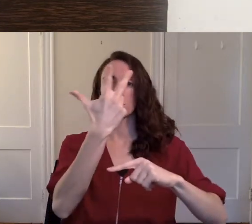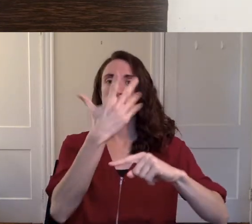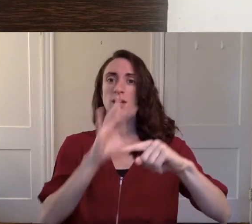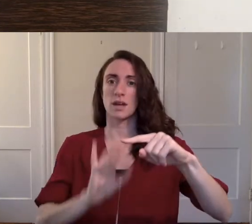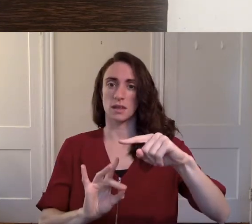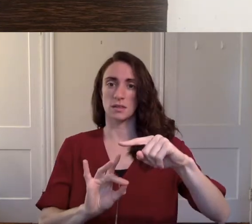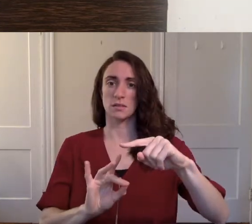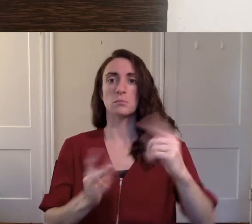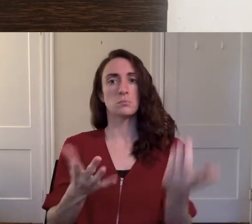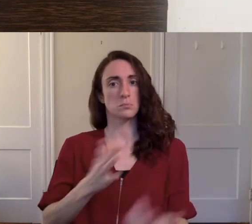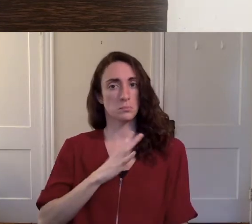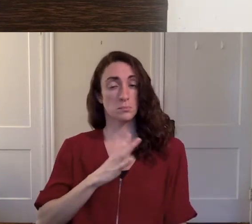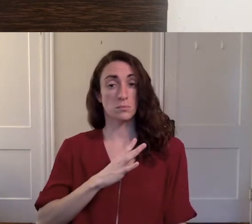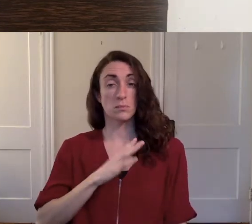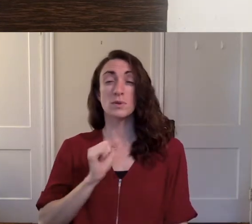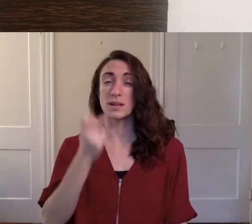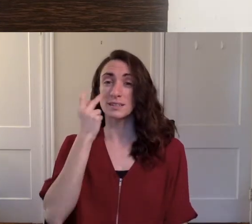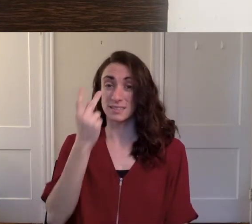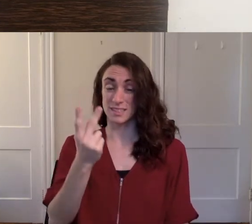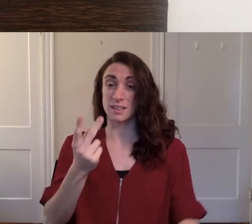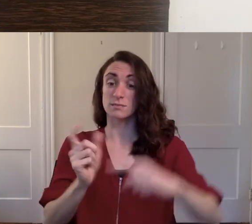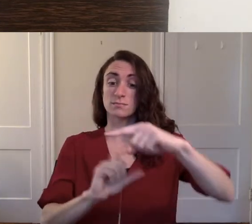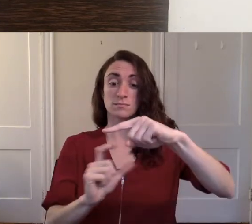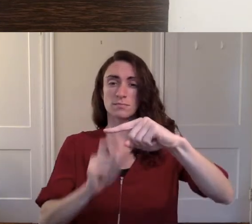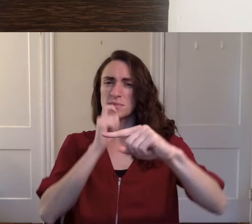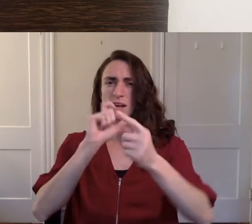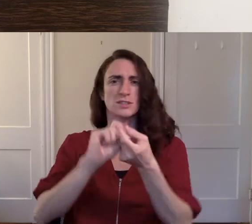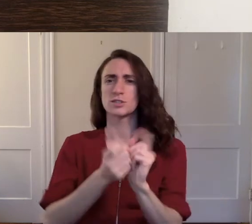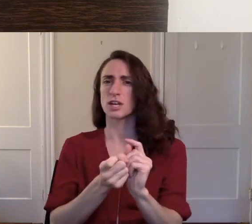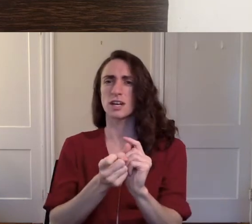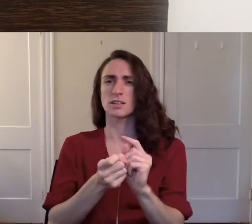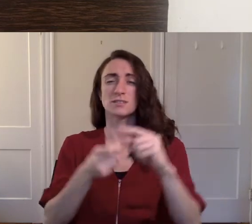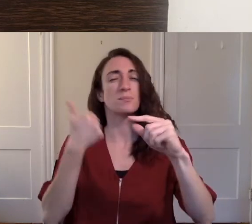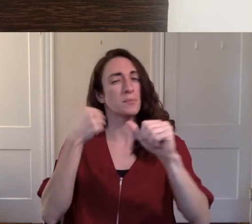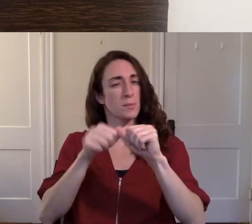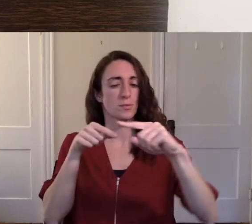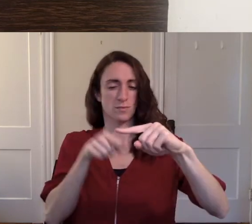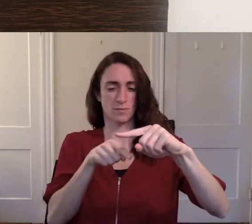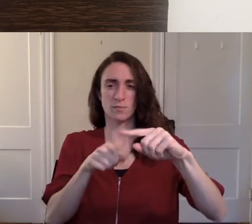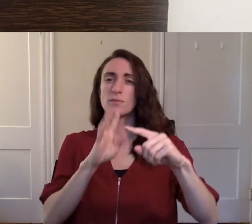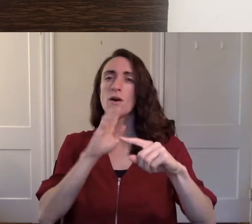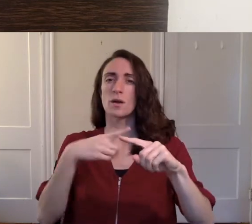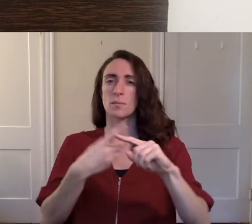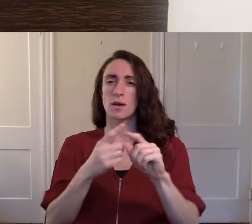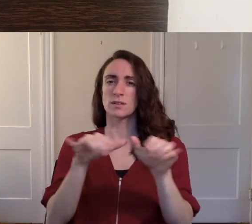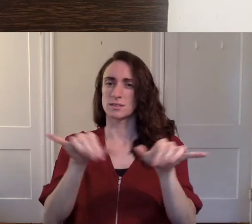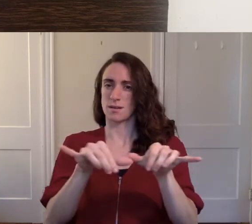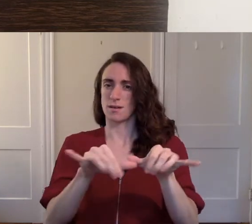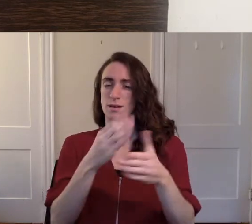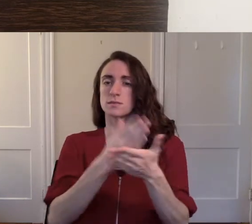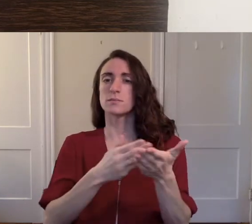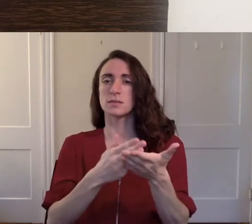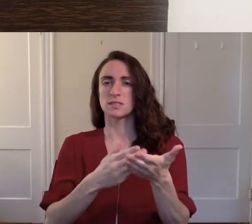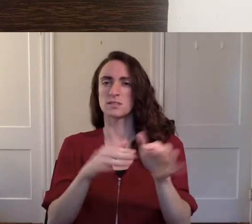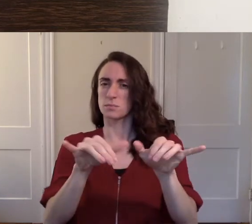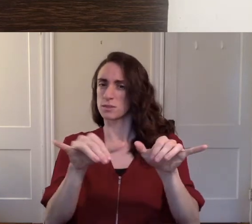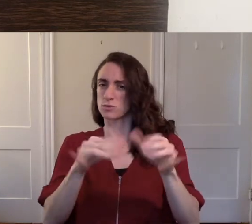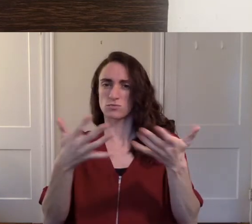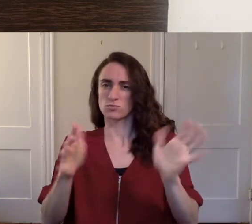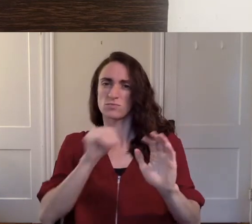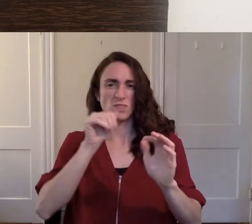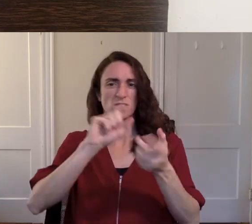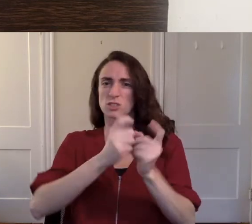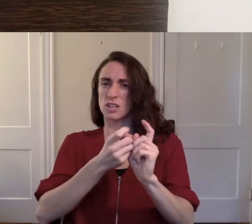here that we're going to have 3/8. The important thing to notice is that while the numerators were added, 1 plus 2 equaling 3, the denominator